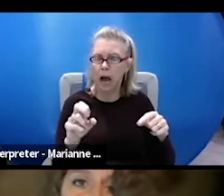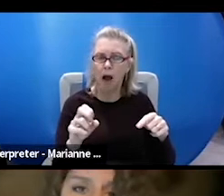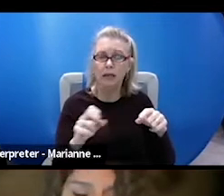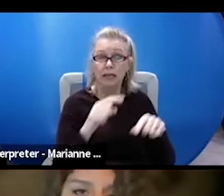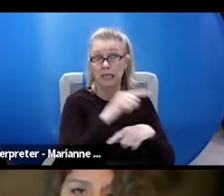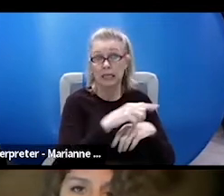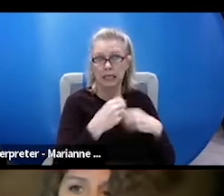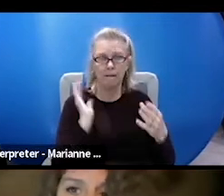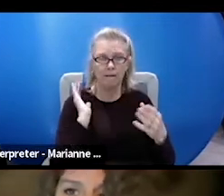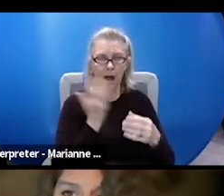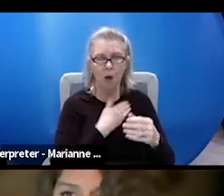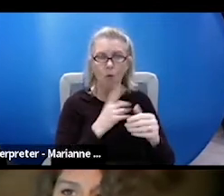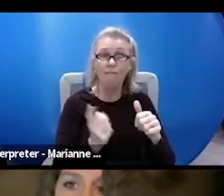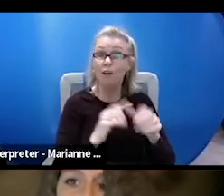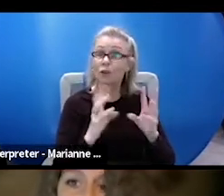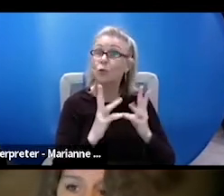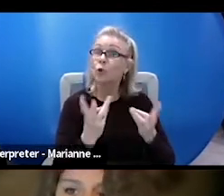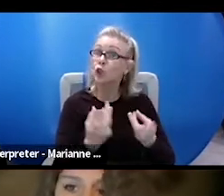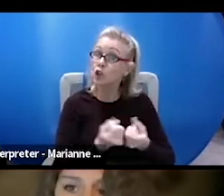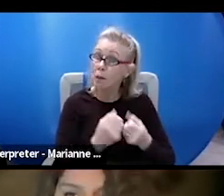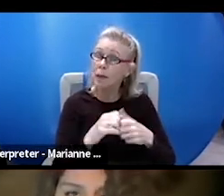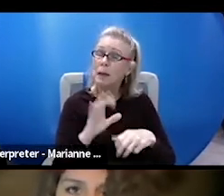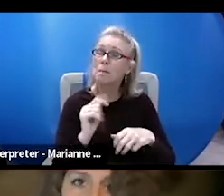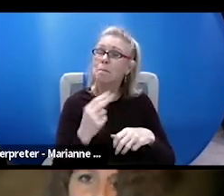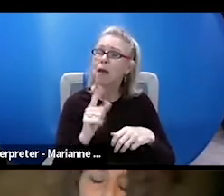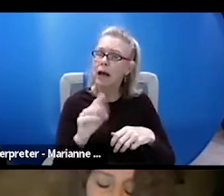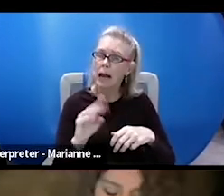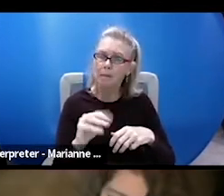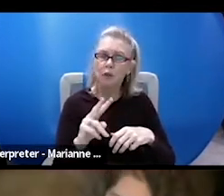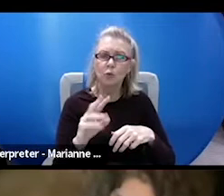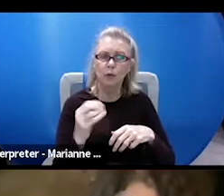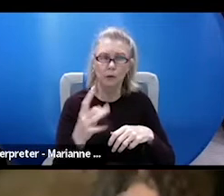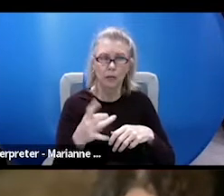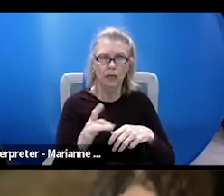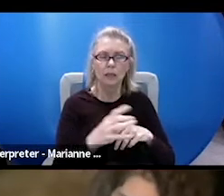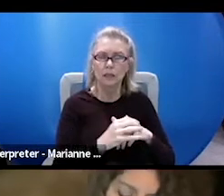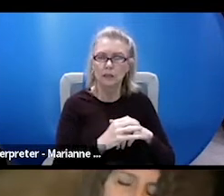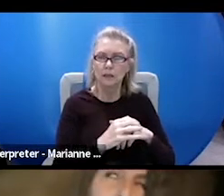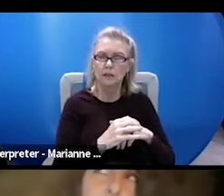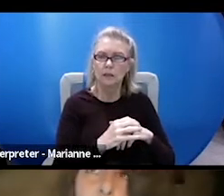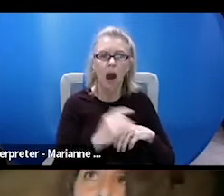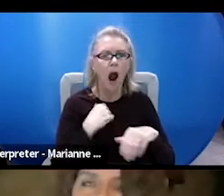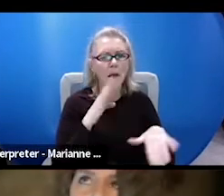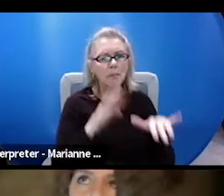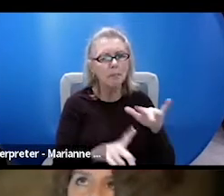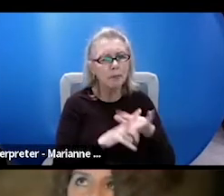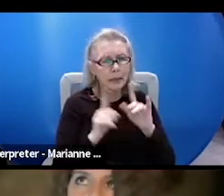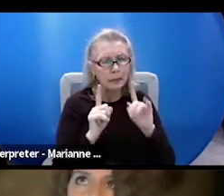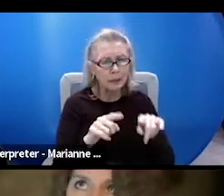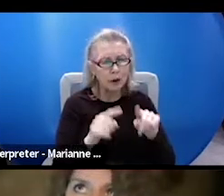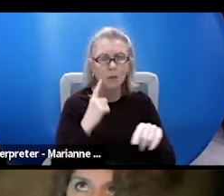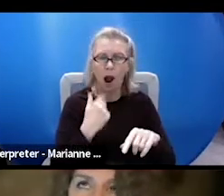first workshop in Bethlehem in 2018. And I bring it up here because I do feel like